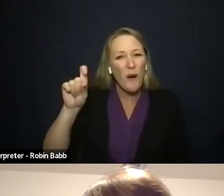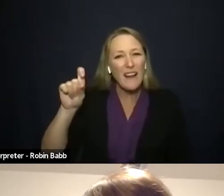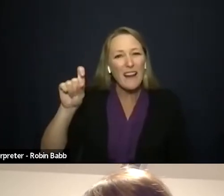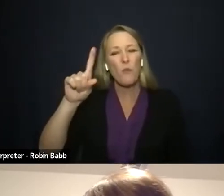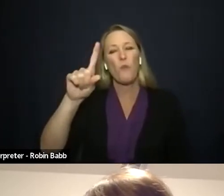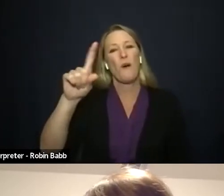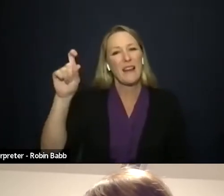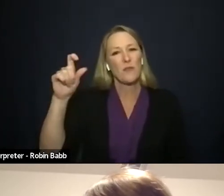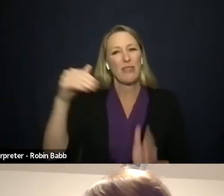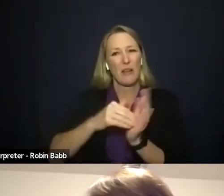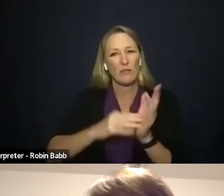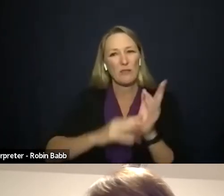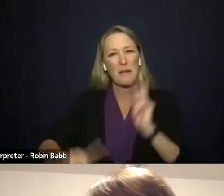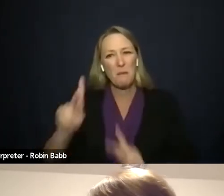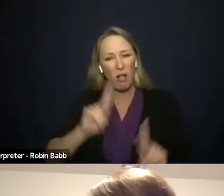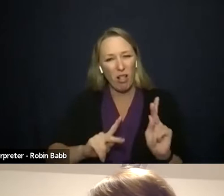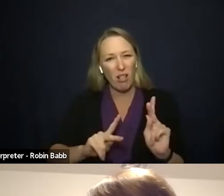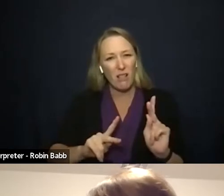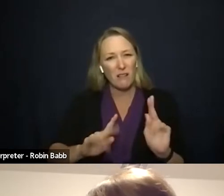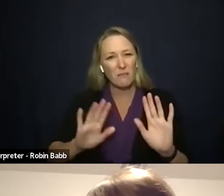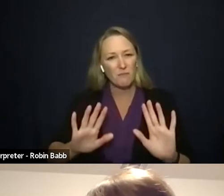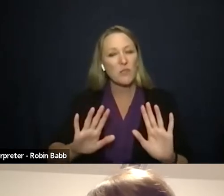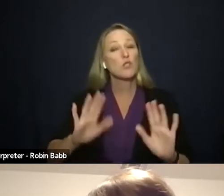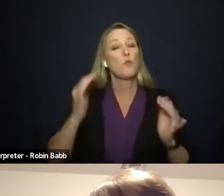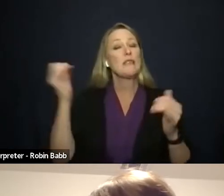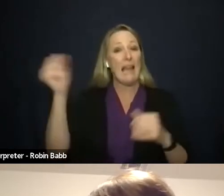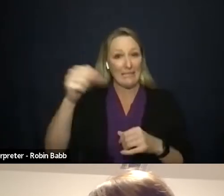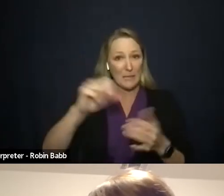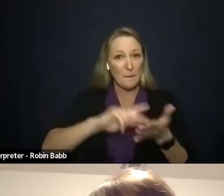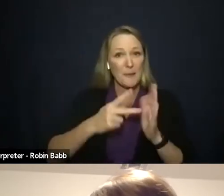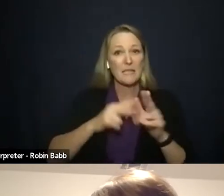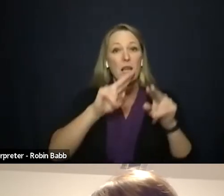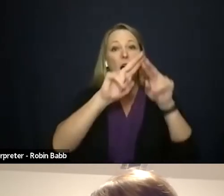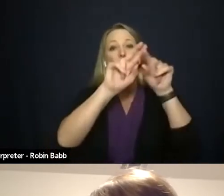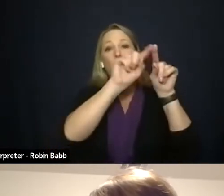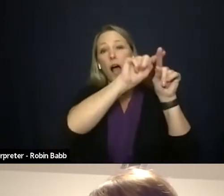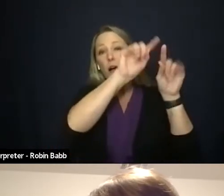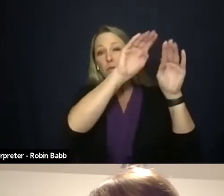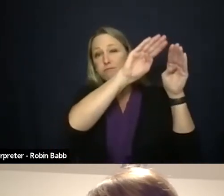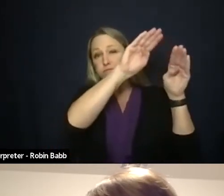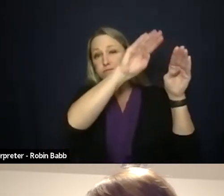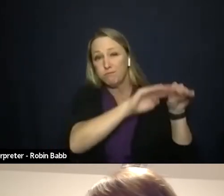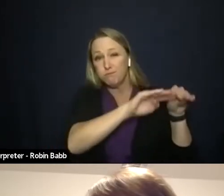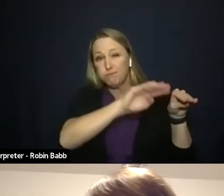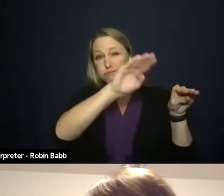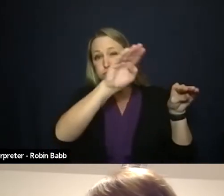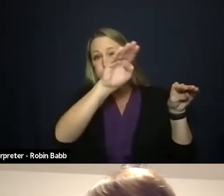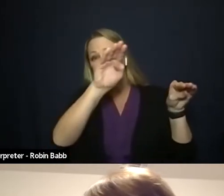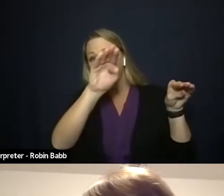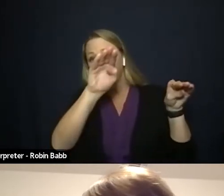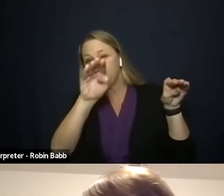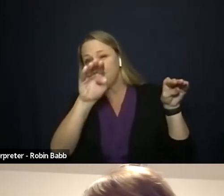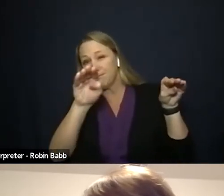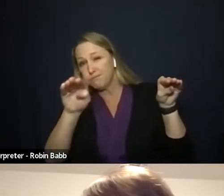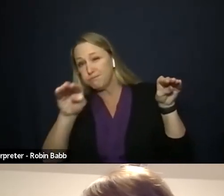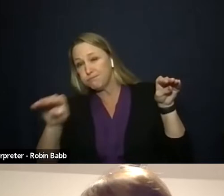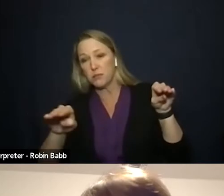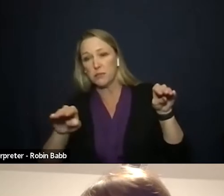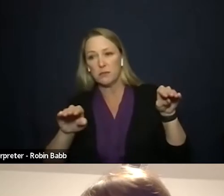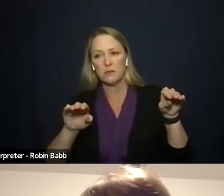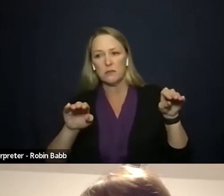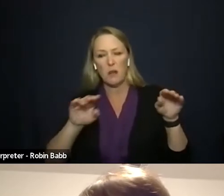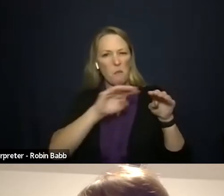population so it is less than it was we're not sure if it's plateauing or it's really starting to